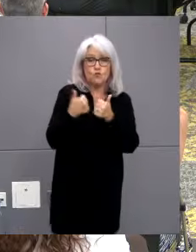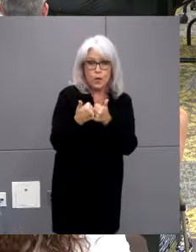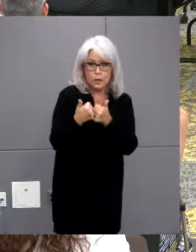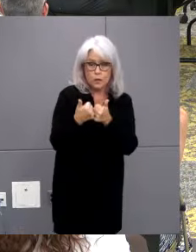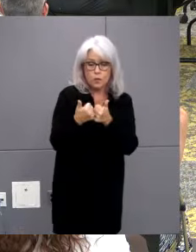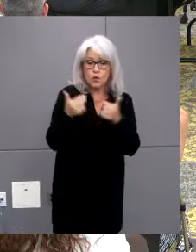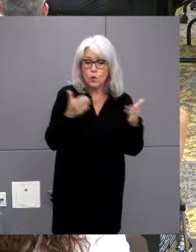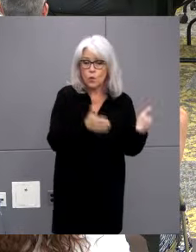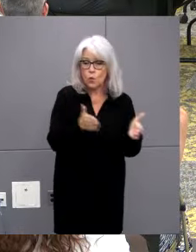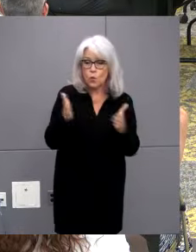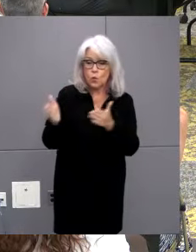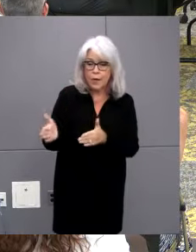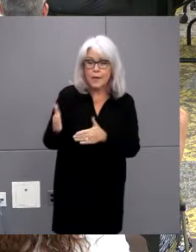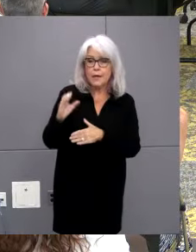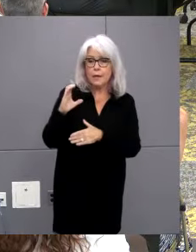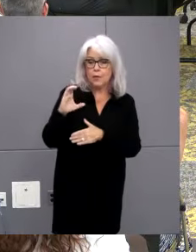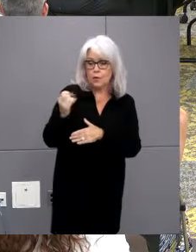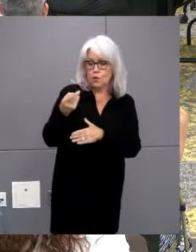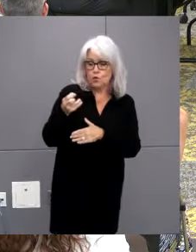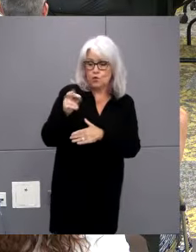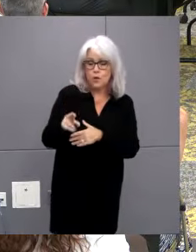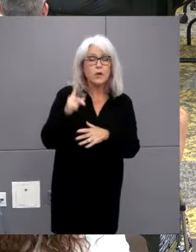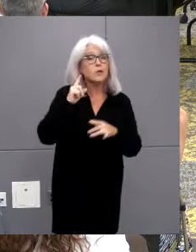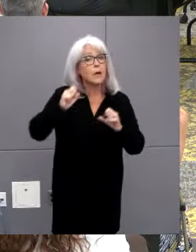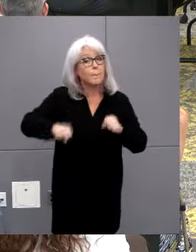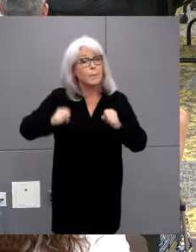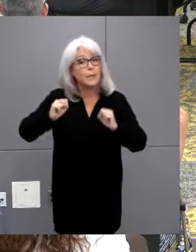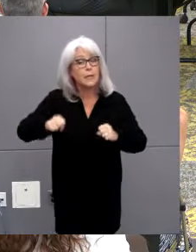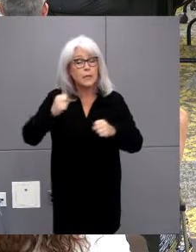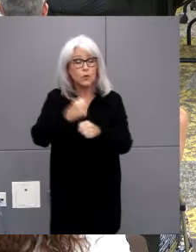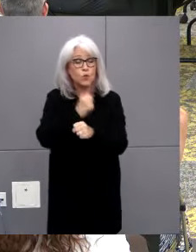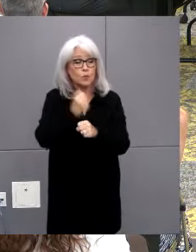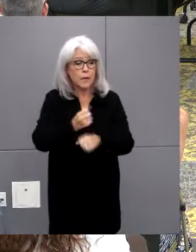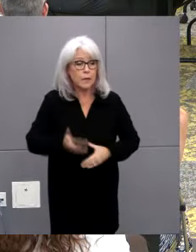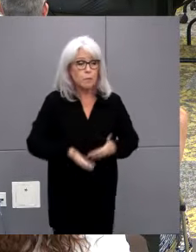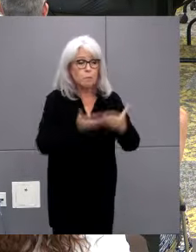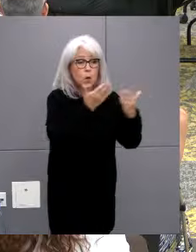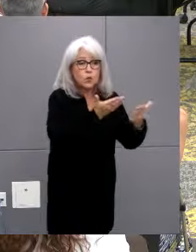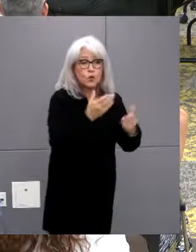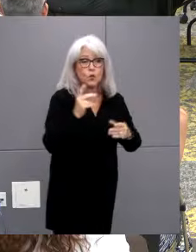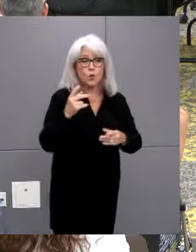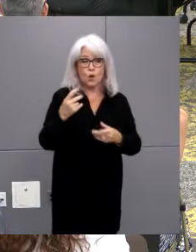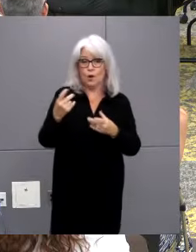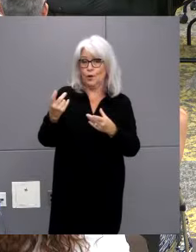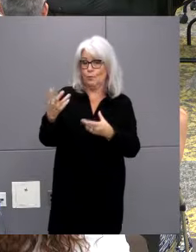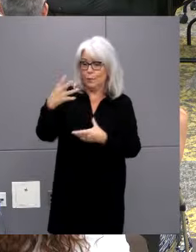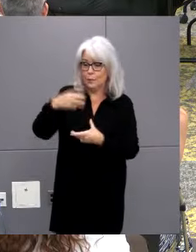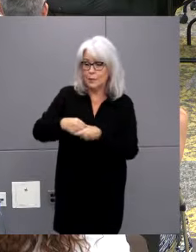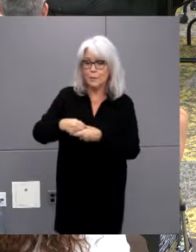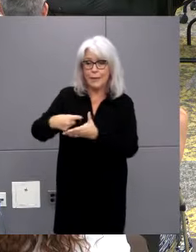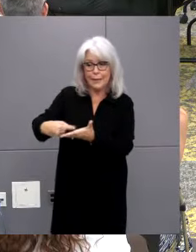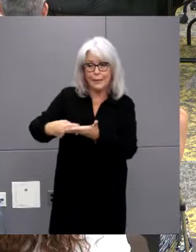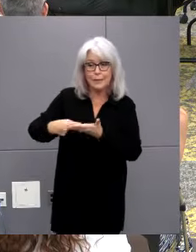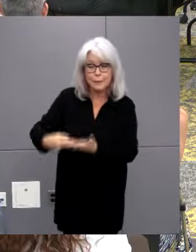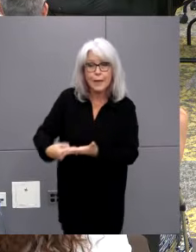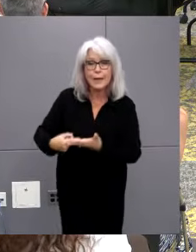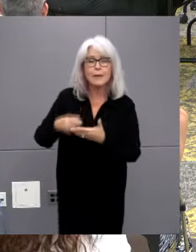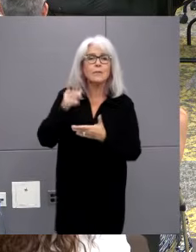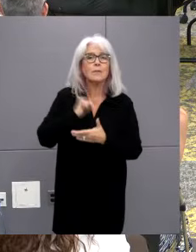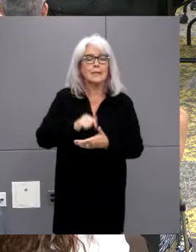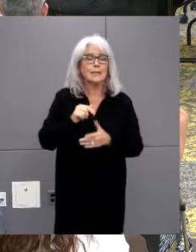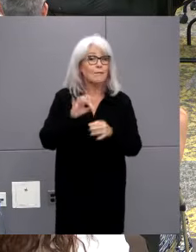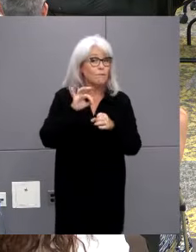the chair's ability to make motions and to participate in the debate and to vote is consistent with